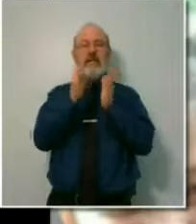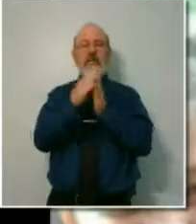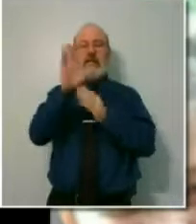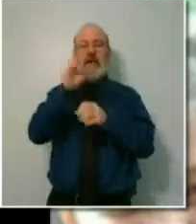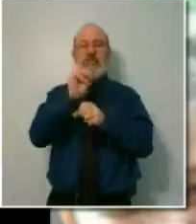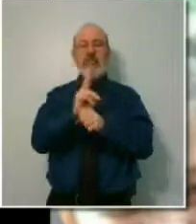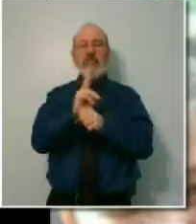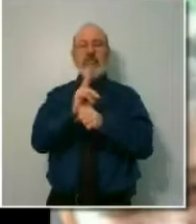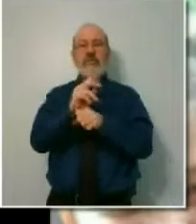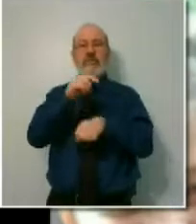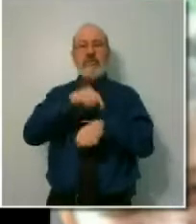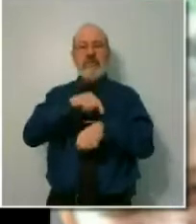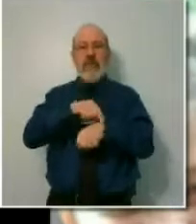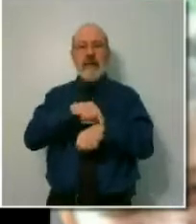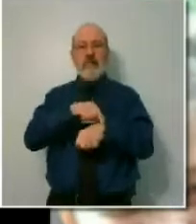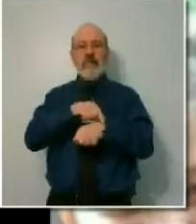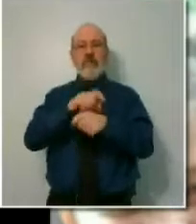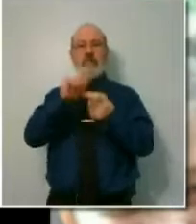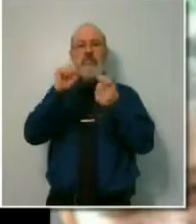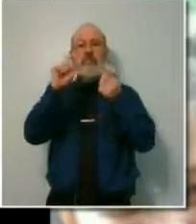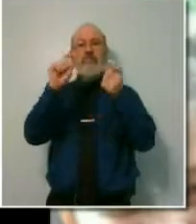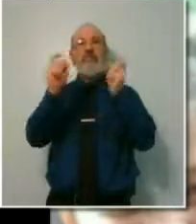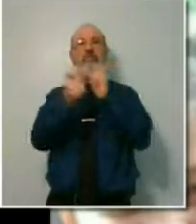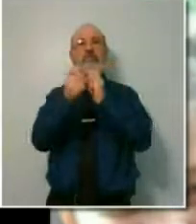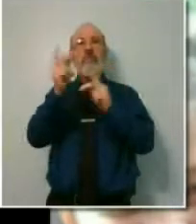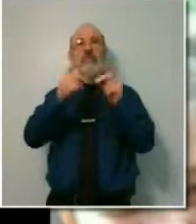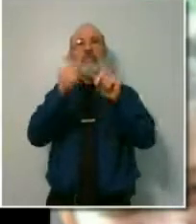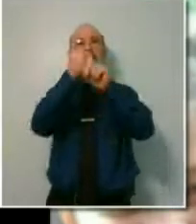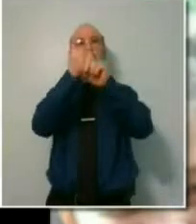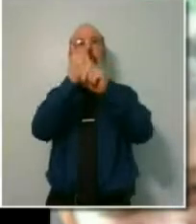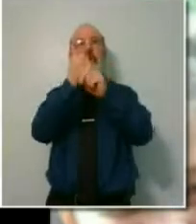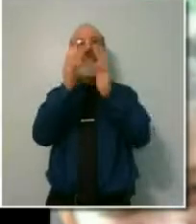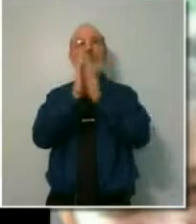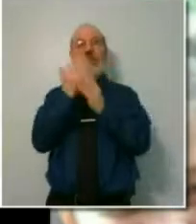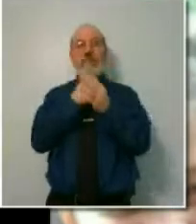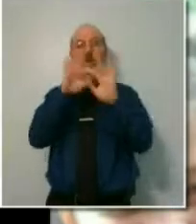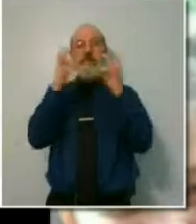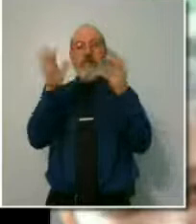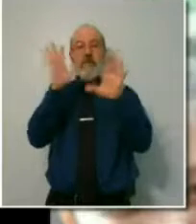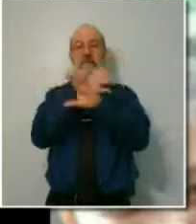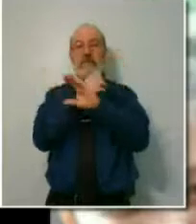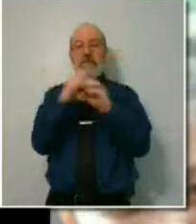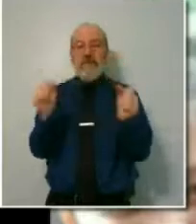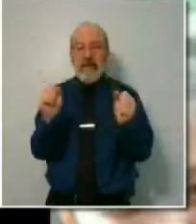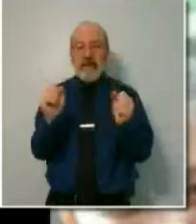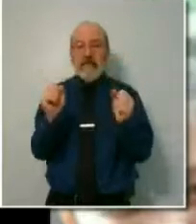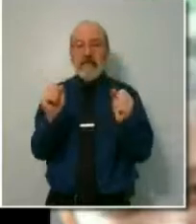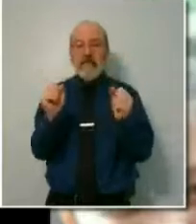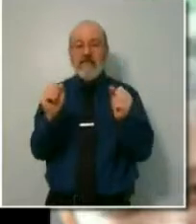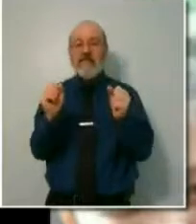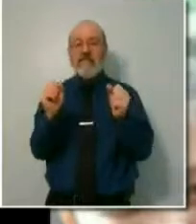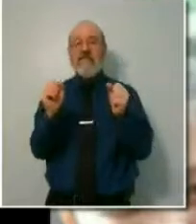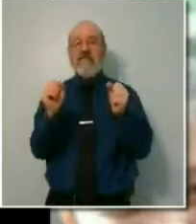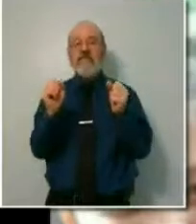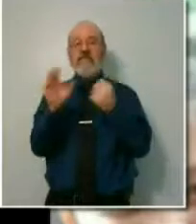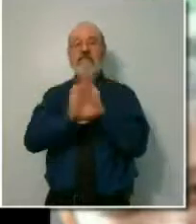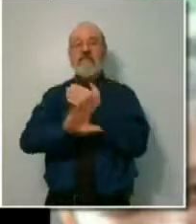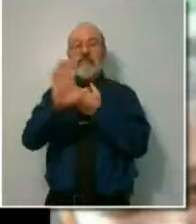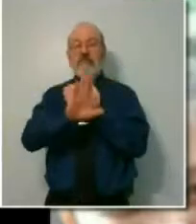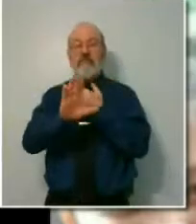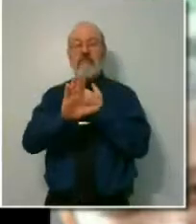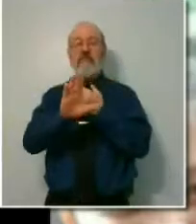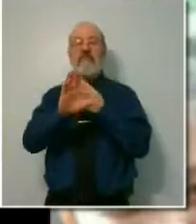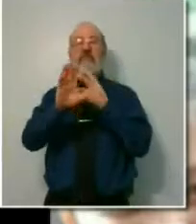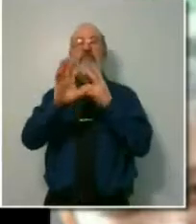pandemic to turn people towards Himself. Please pray for our family to be safe. So far, there are no cases in our